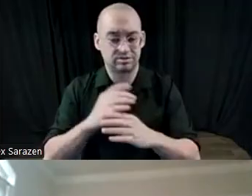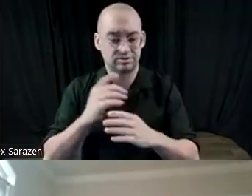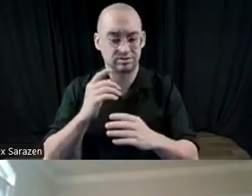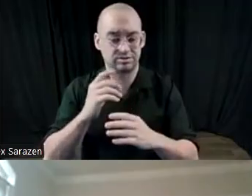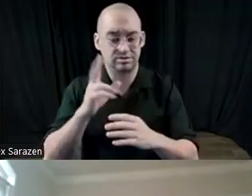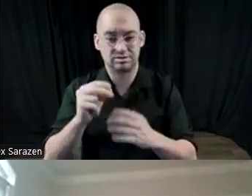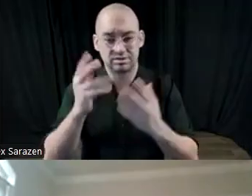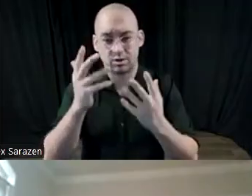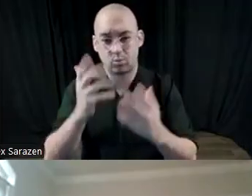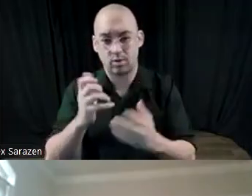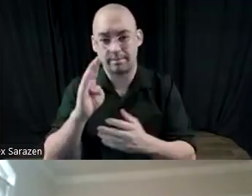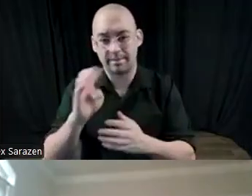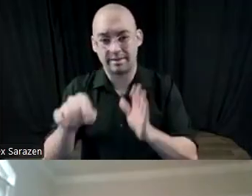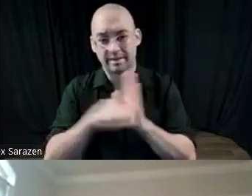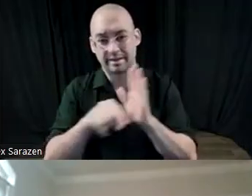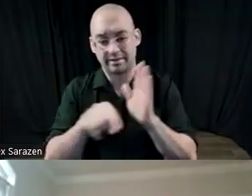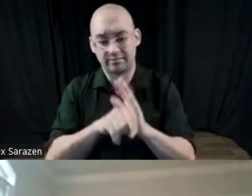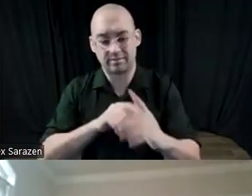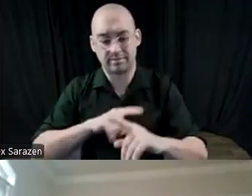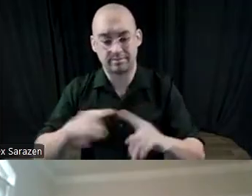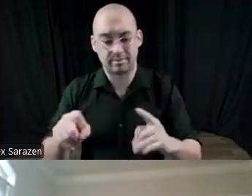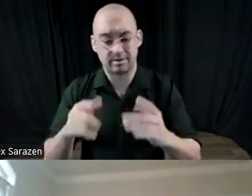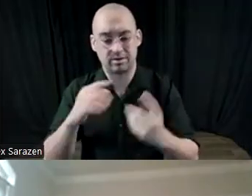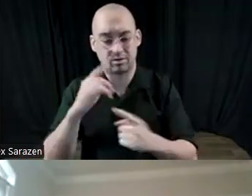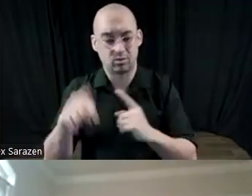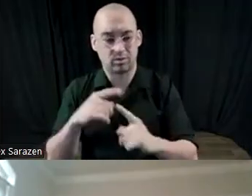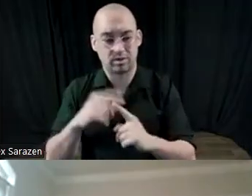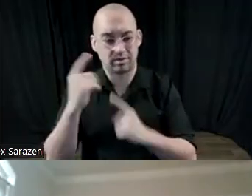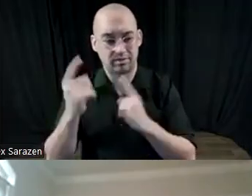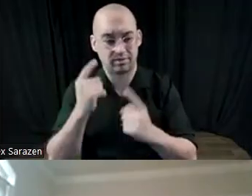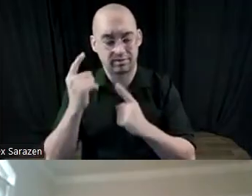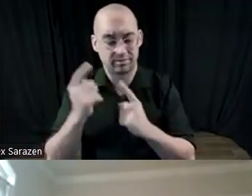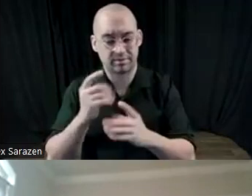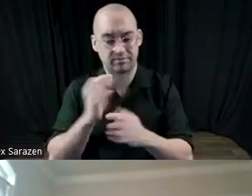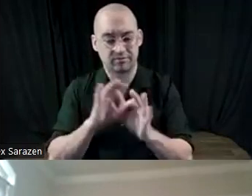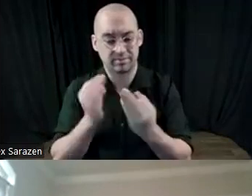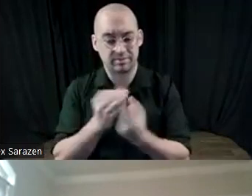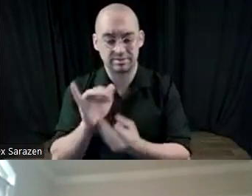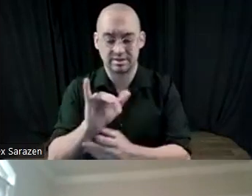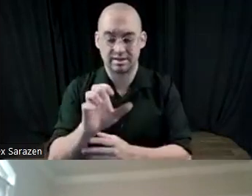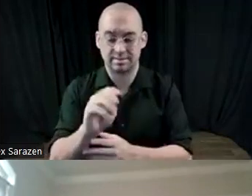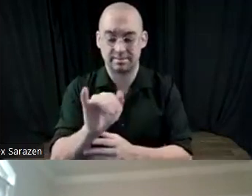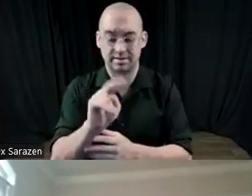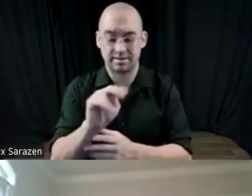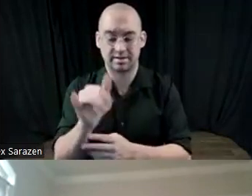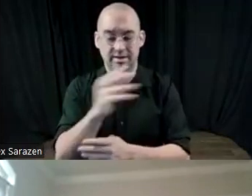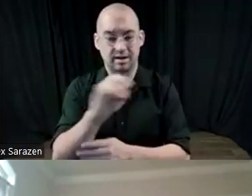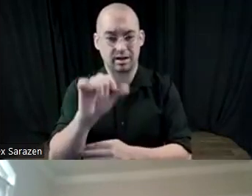a negative person in this conversation, but when I think about families like Emily's and others that we work